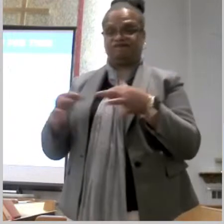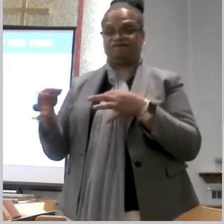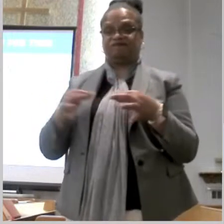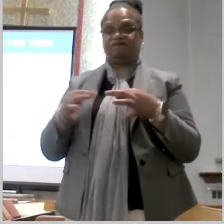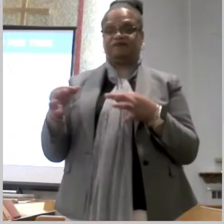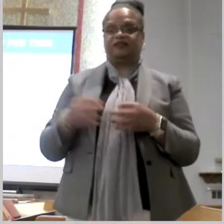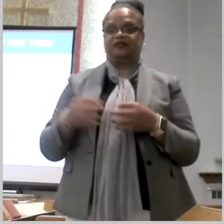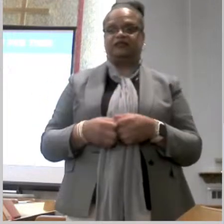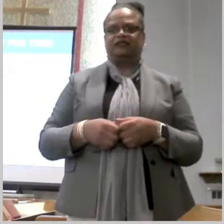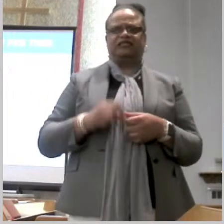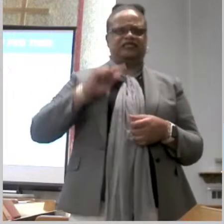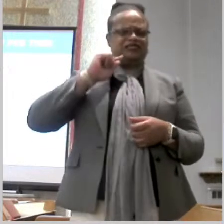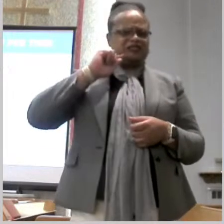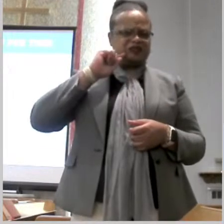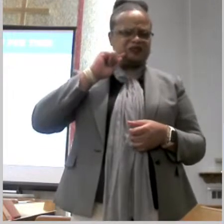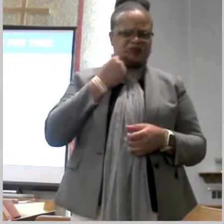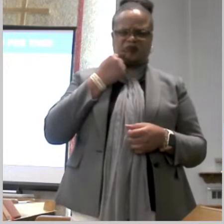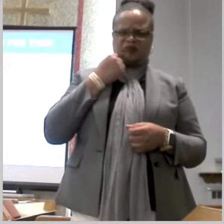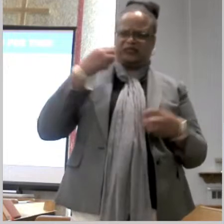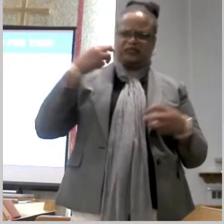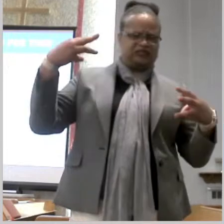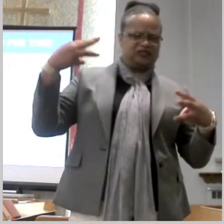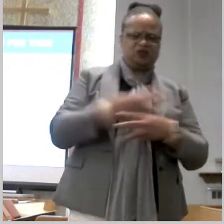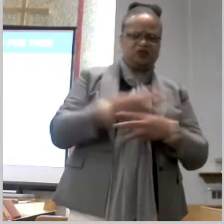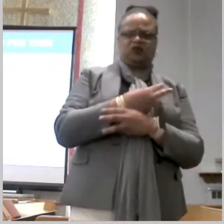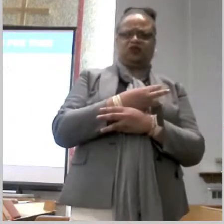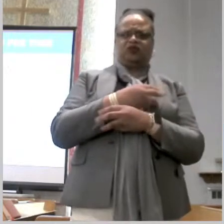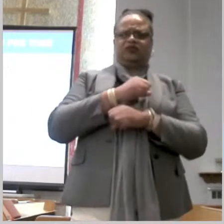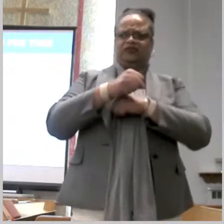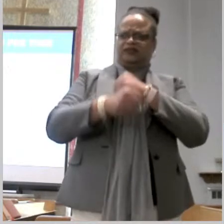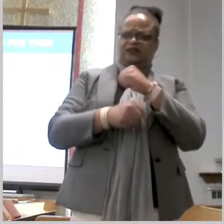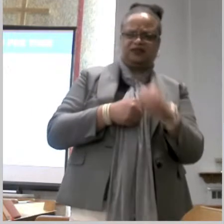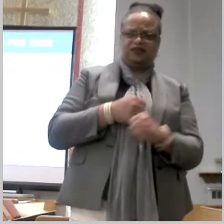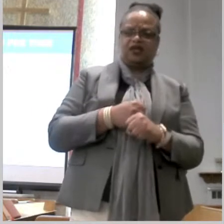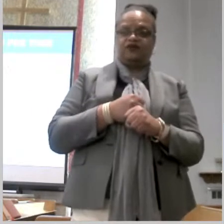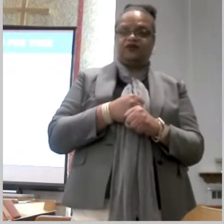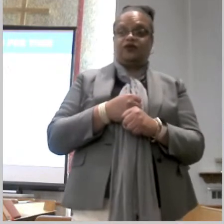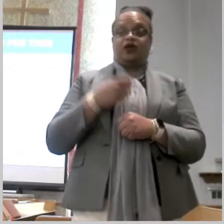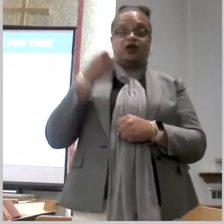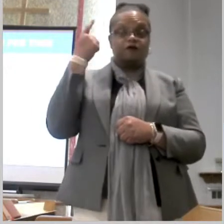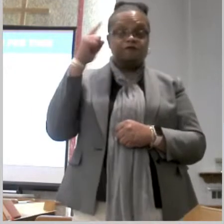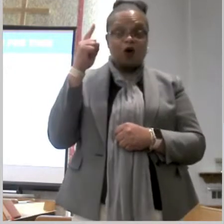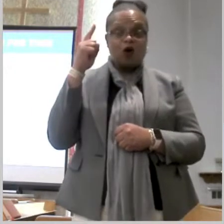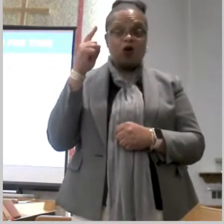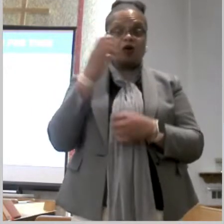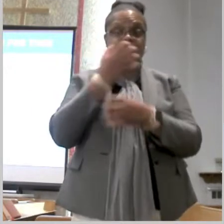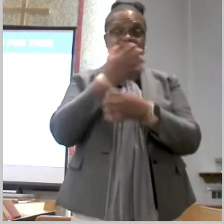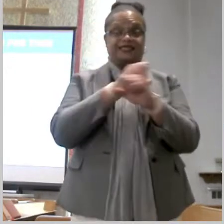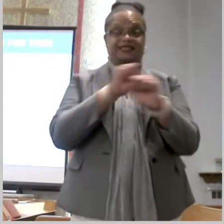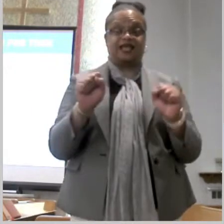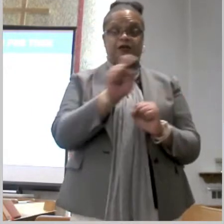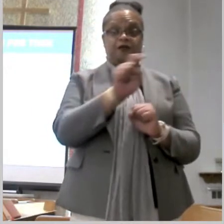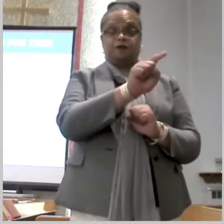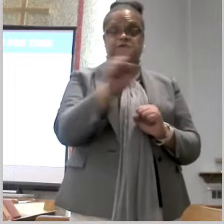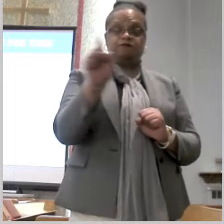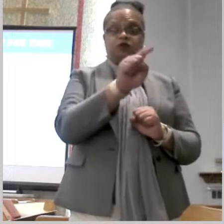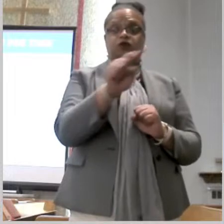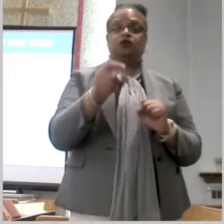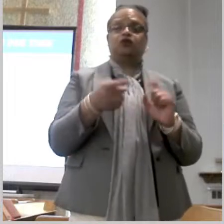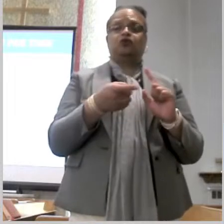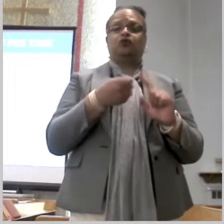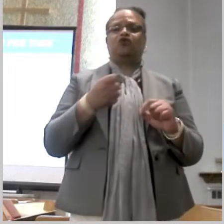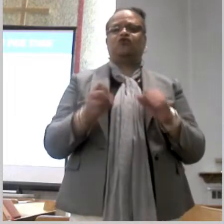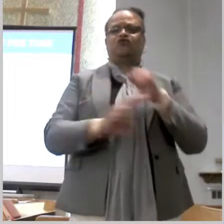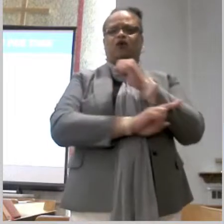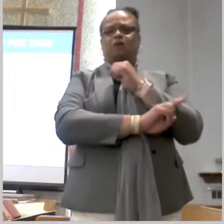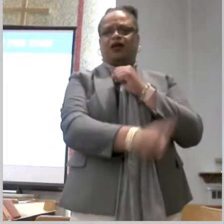can tell. Of bitterest agony, to